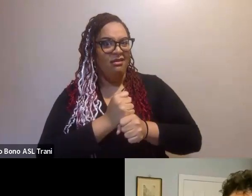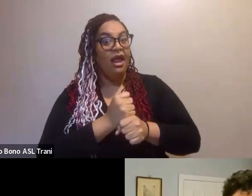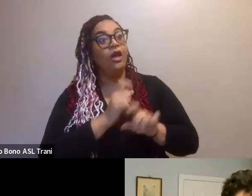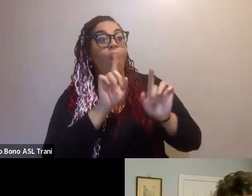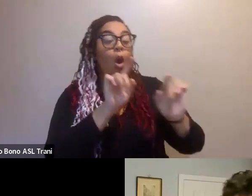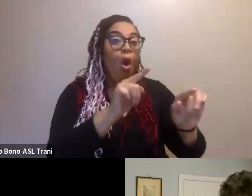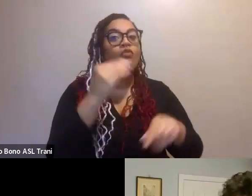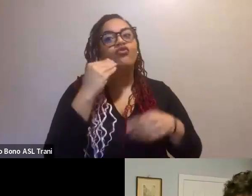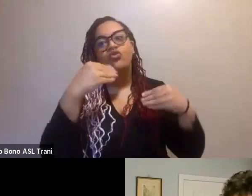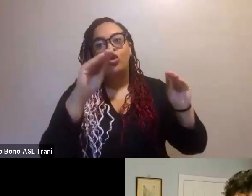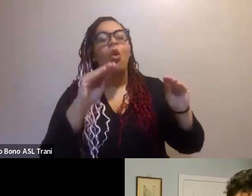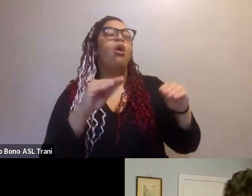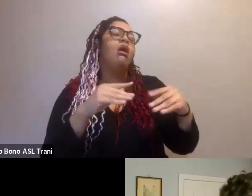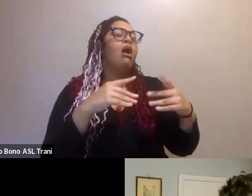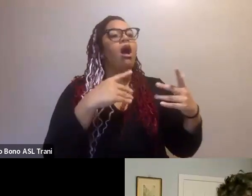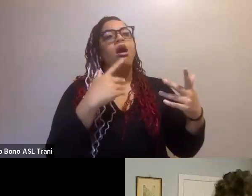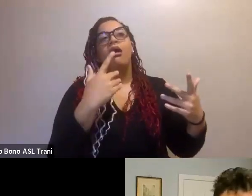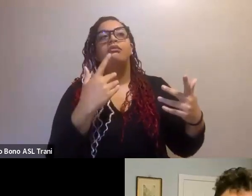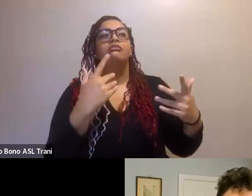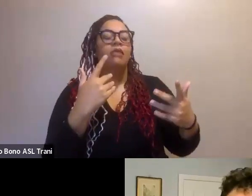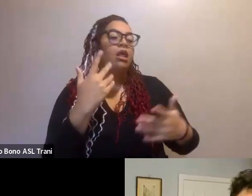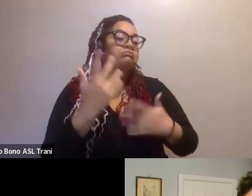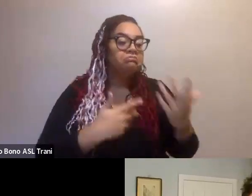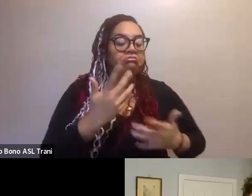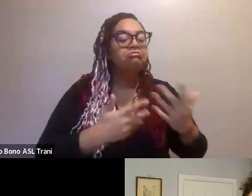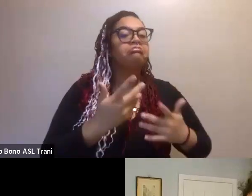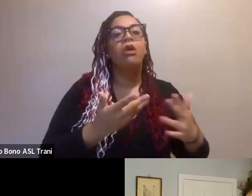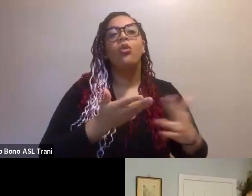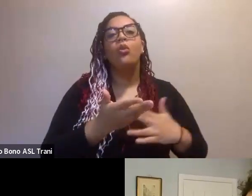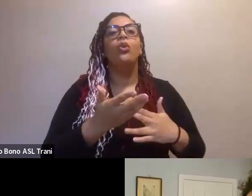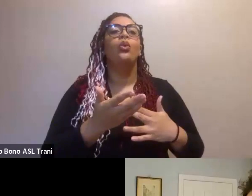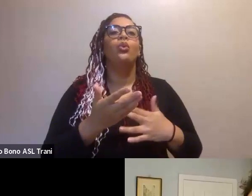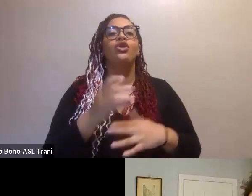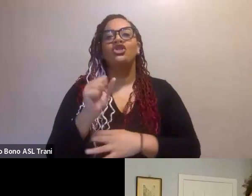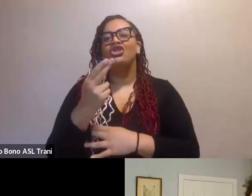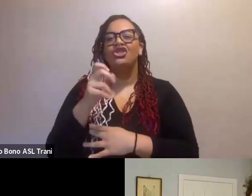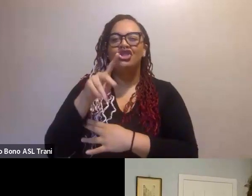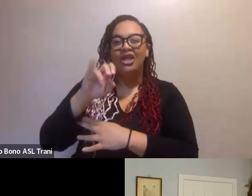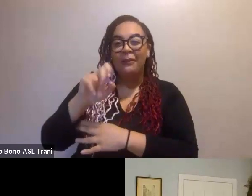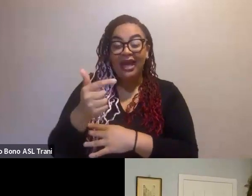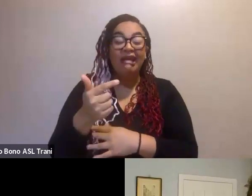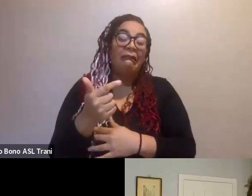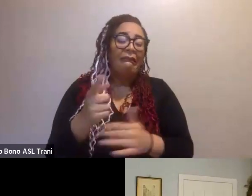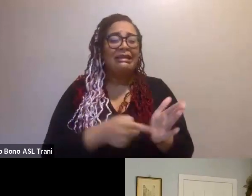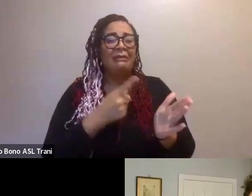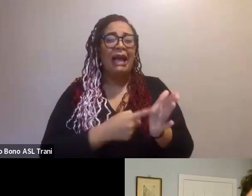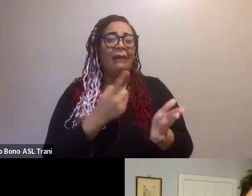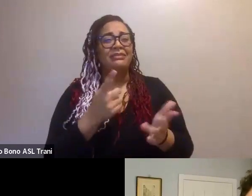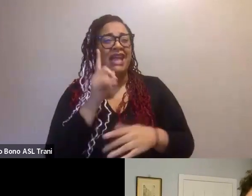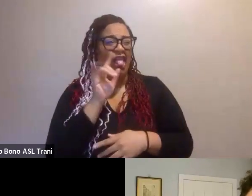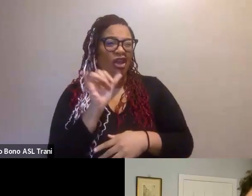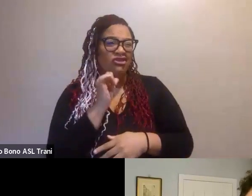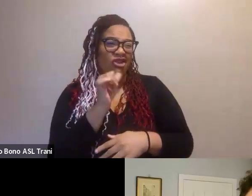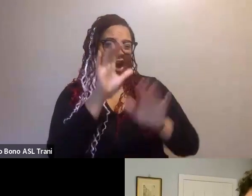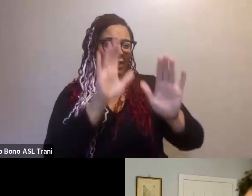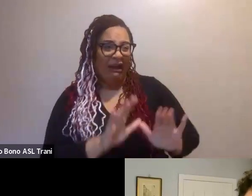they've gone through whatever sort of truck shipping to get there, like they've got to be pretty hardy. Yeah, I feel that way